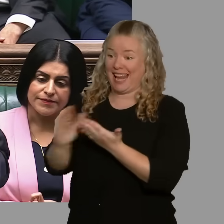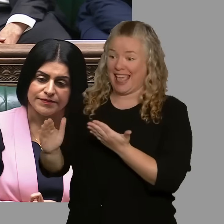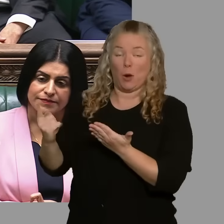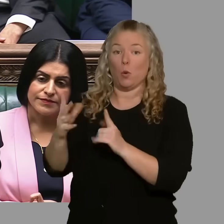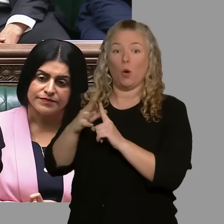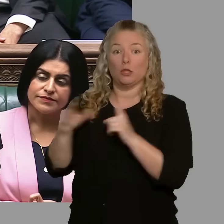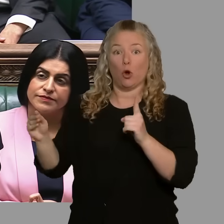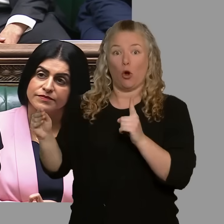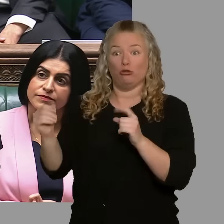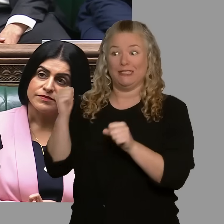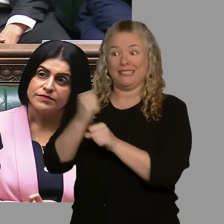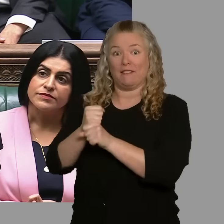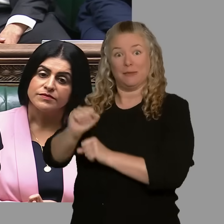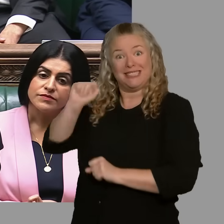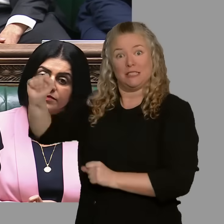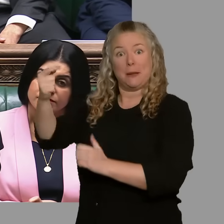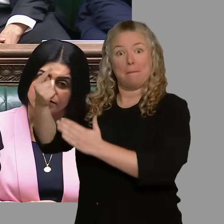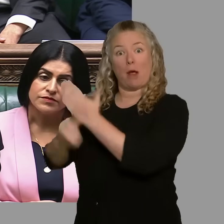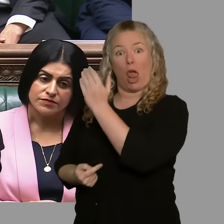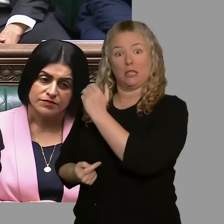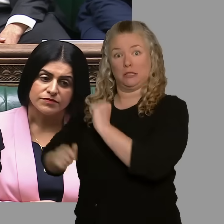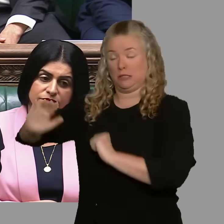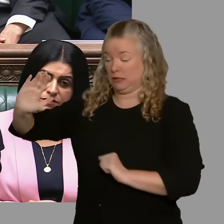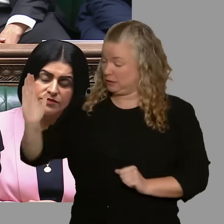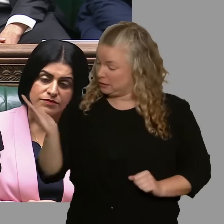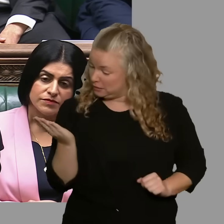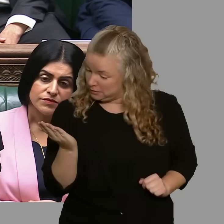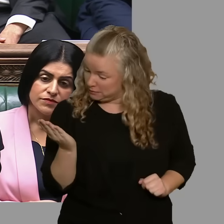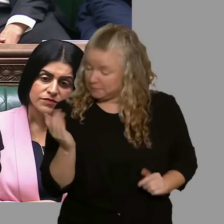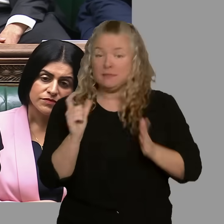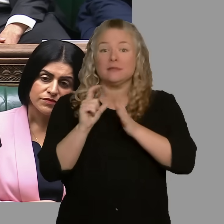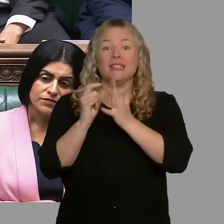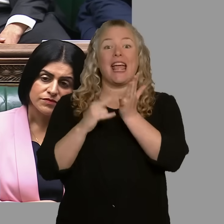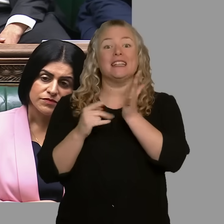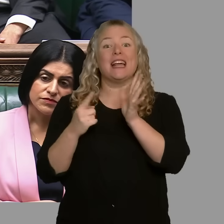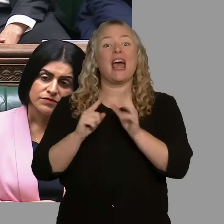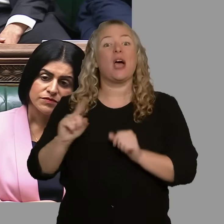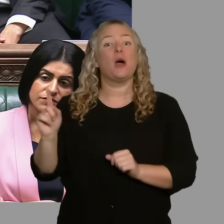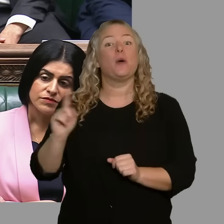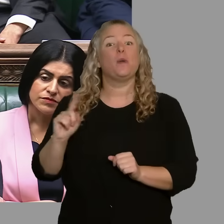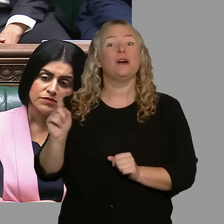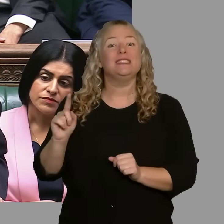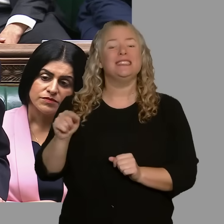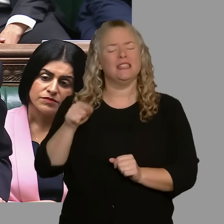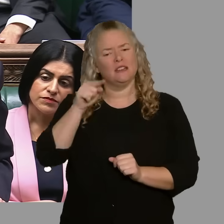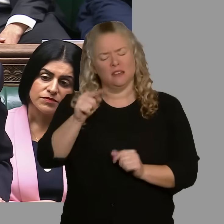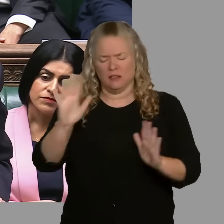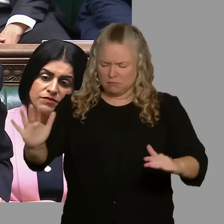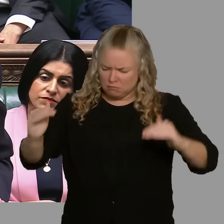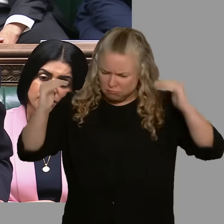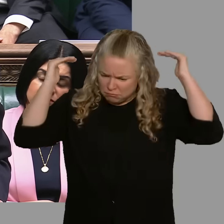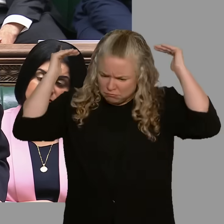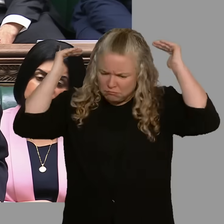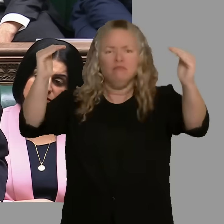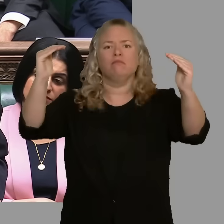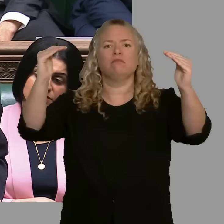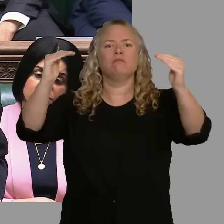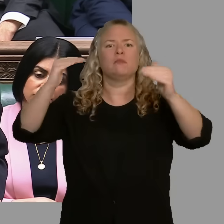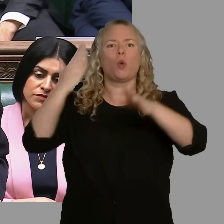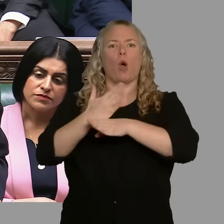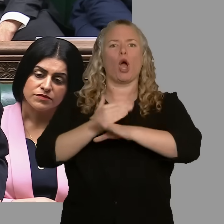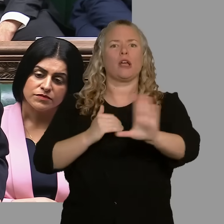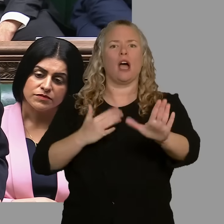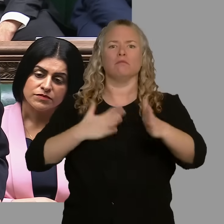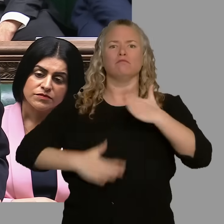and those opposite who worked with him, I'm sure, would agree with that assessment. Under this government, no minister or